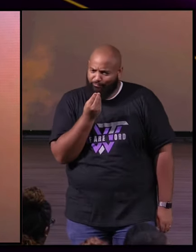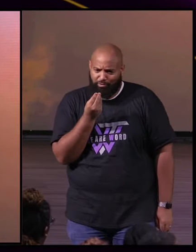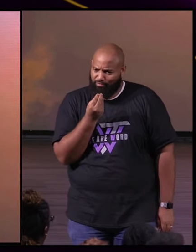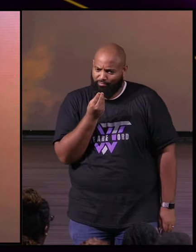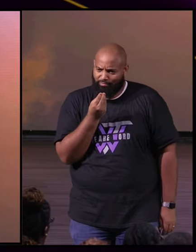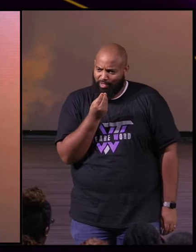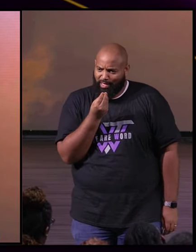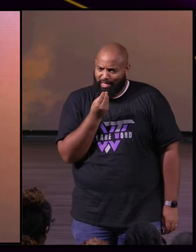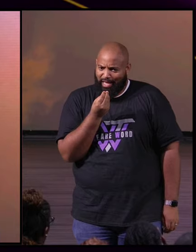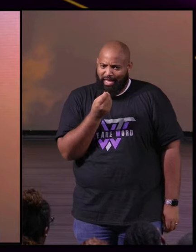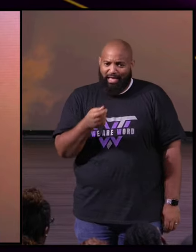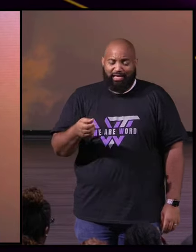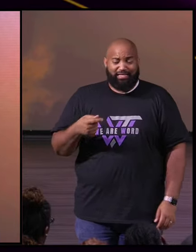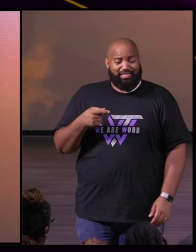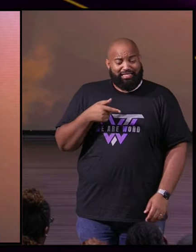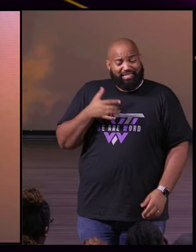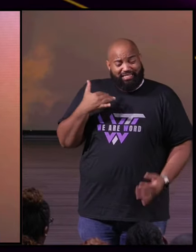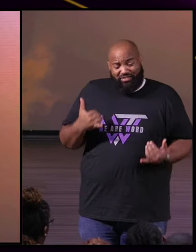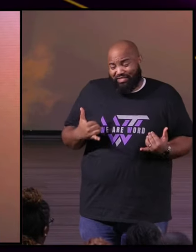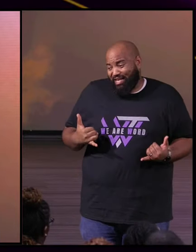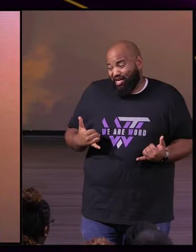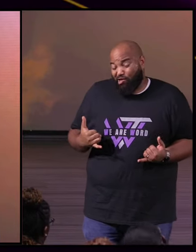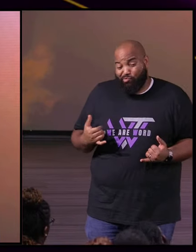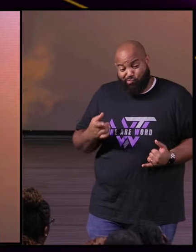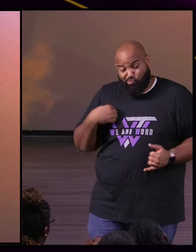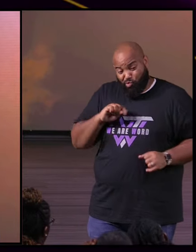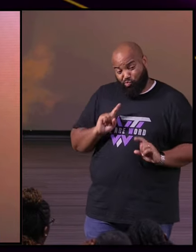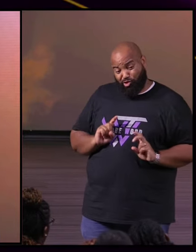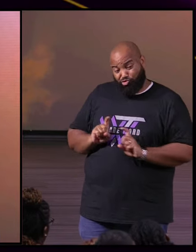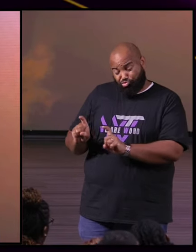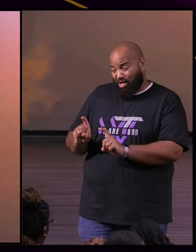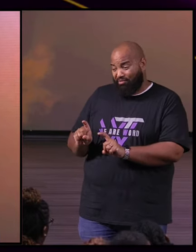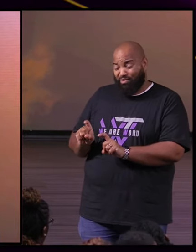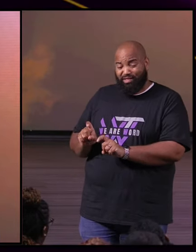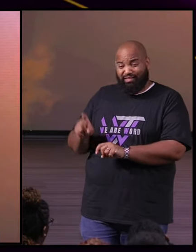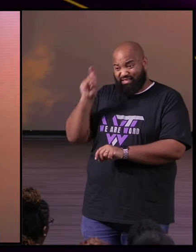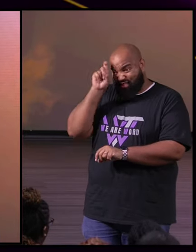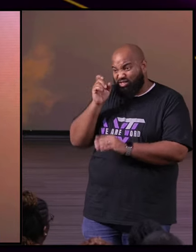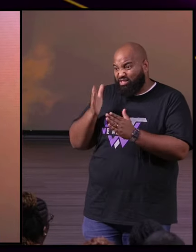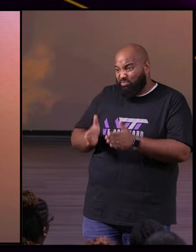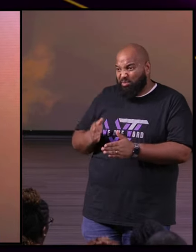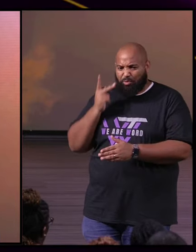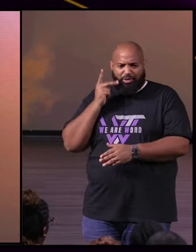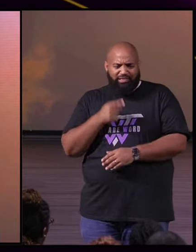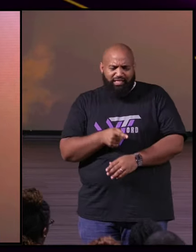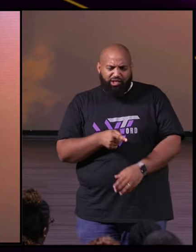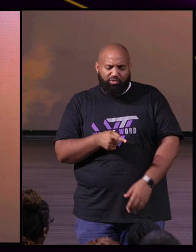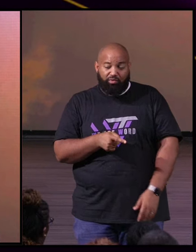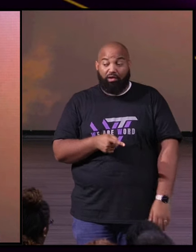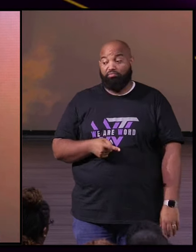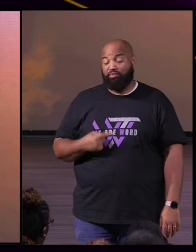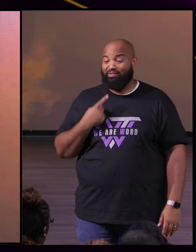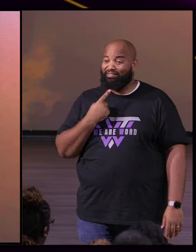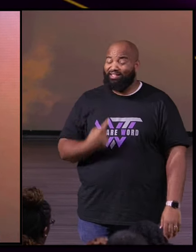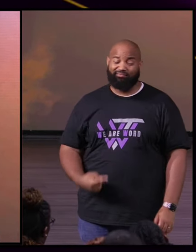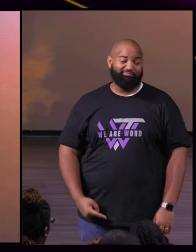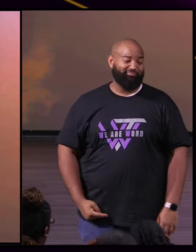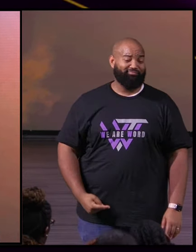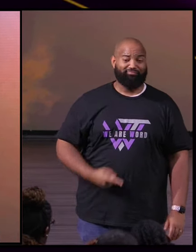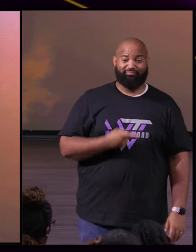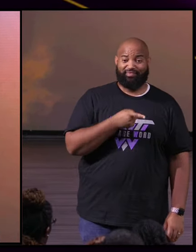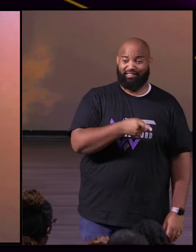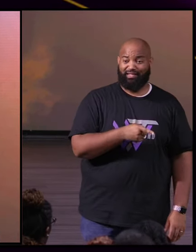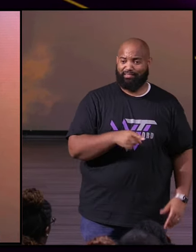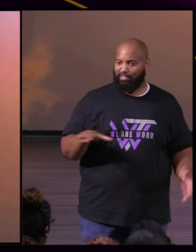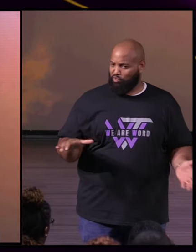beautiful countenance. Therefore, it will happen when the Egyptians see you that they will say, 'This